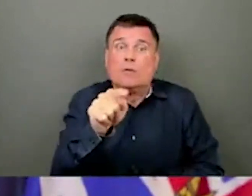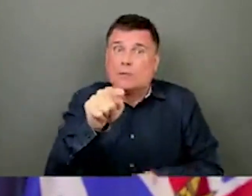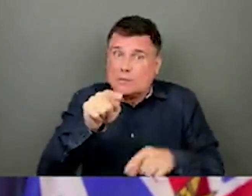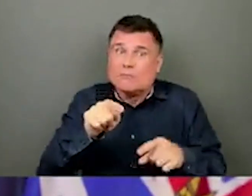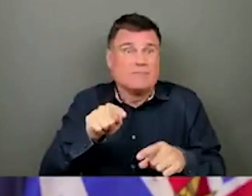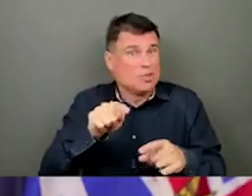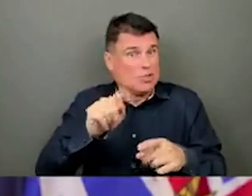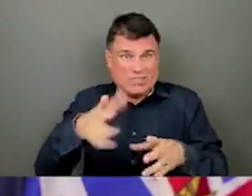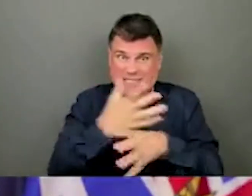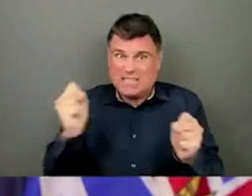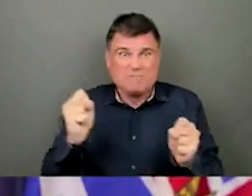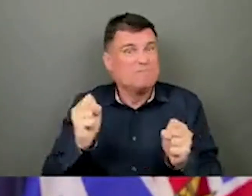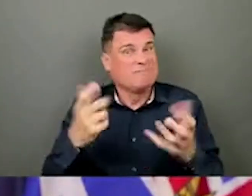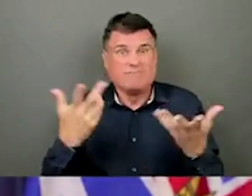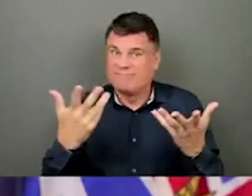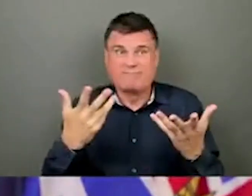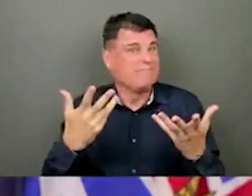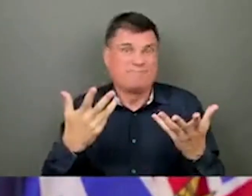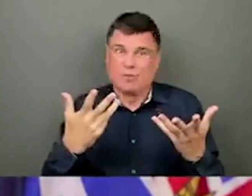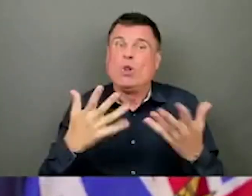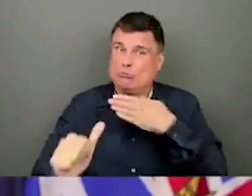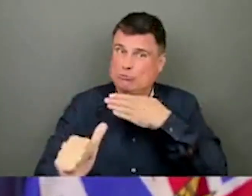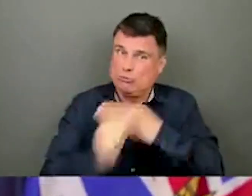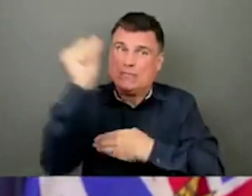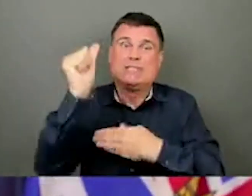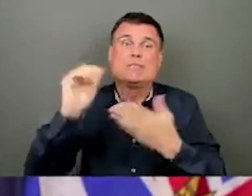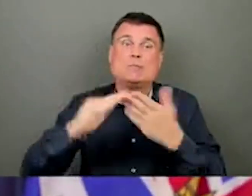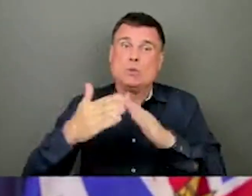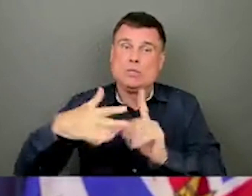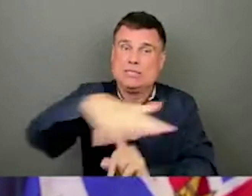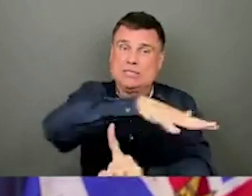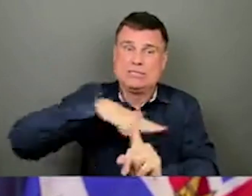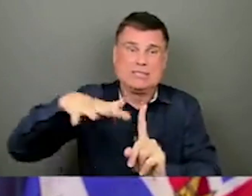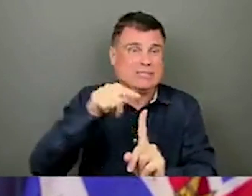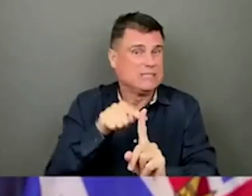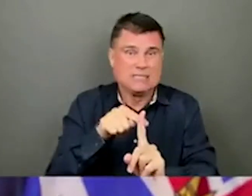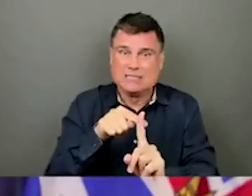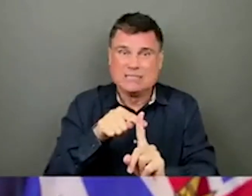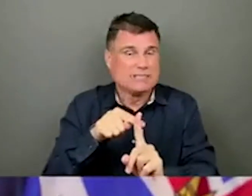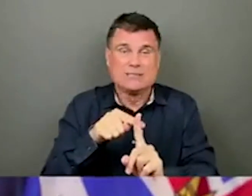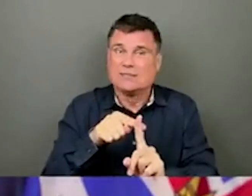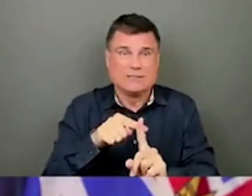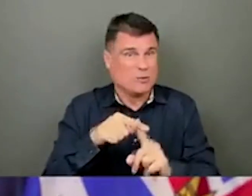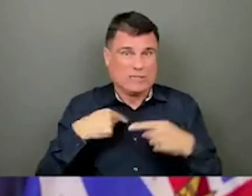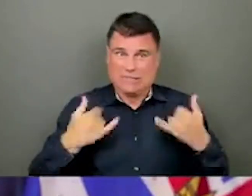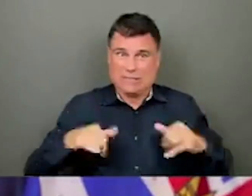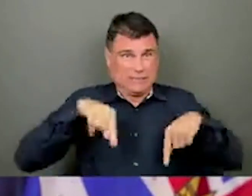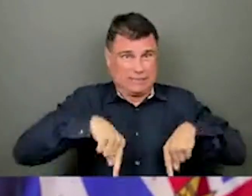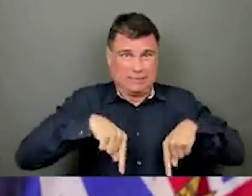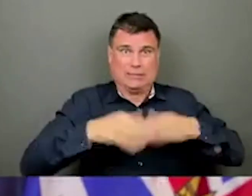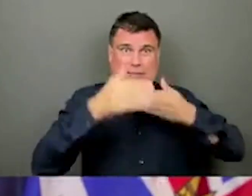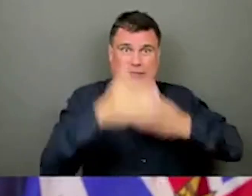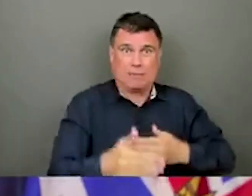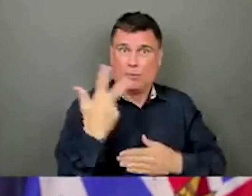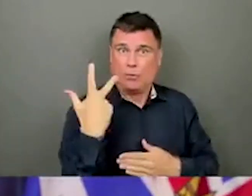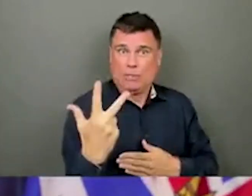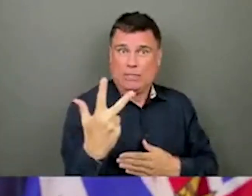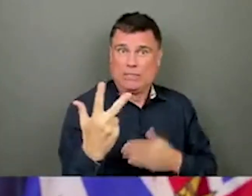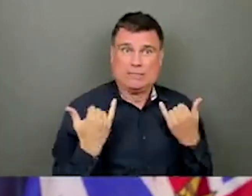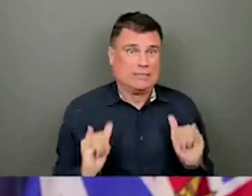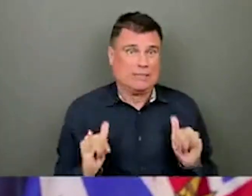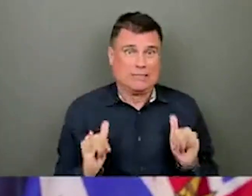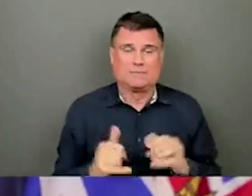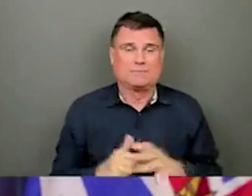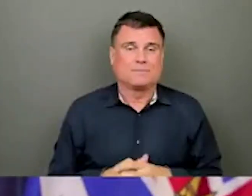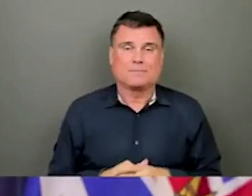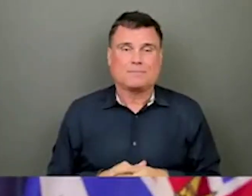to note, of course, that we're at step 3 in our restart plan, as the Premier has said, and as Dr. Henry and I indicated last week.